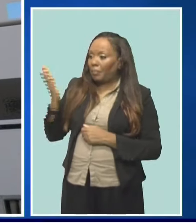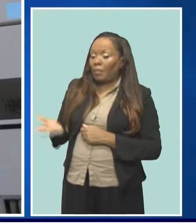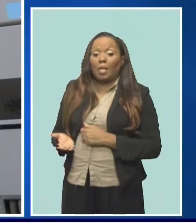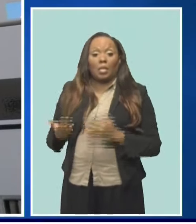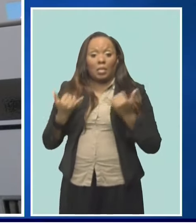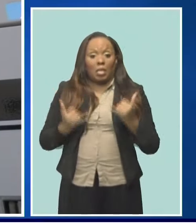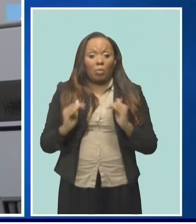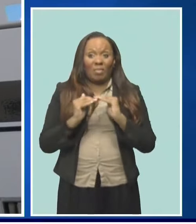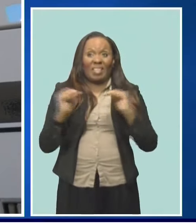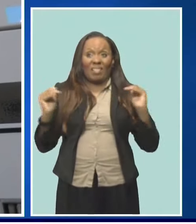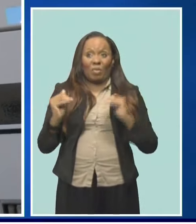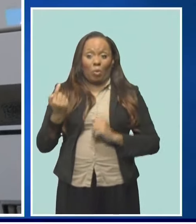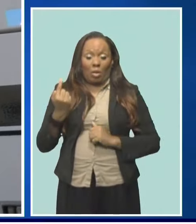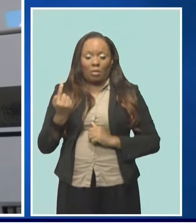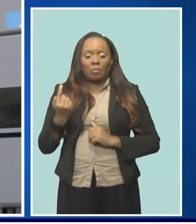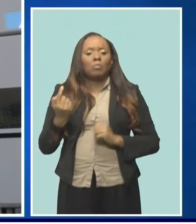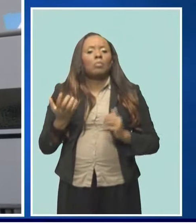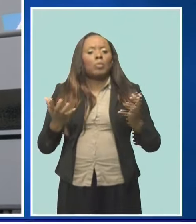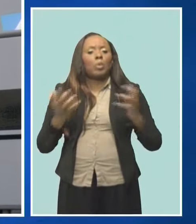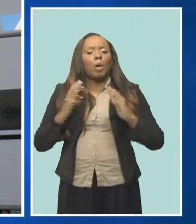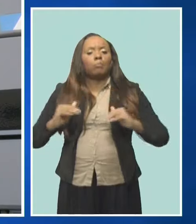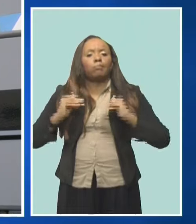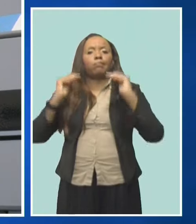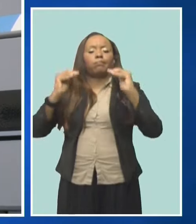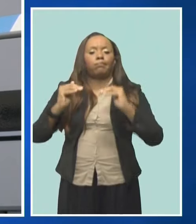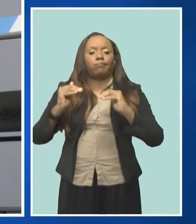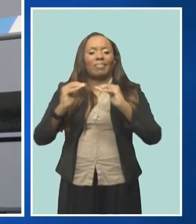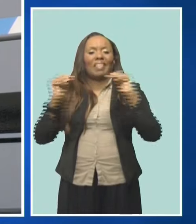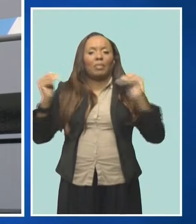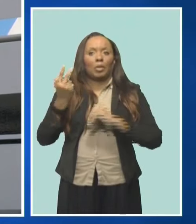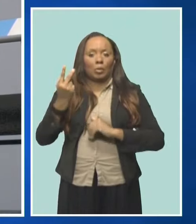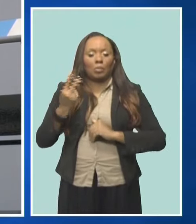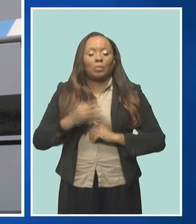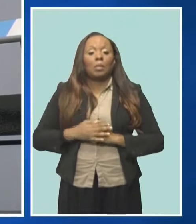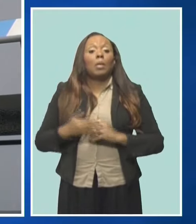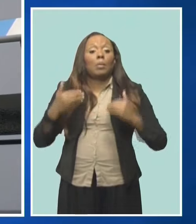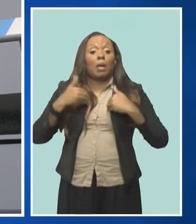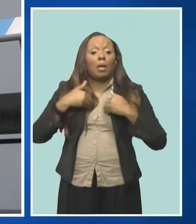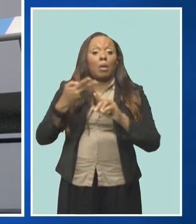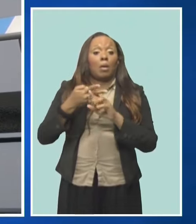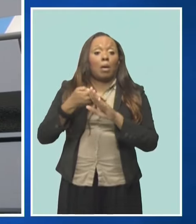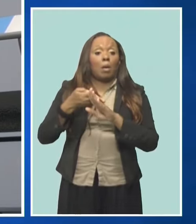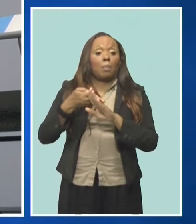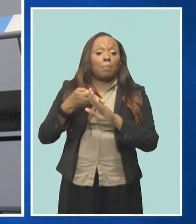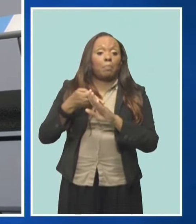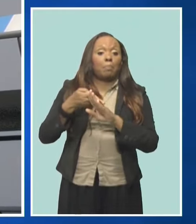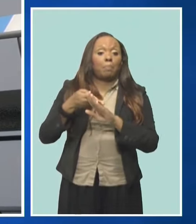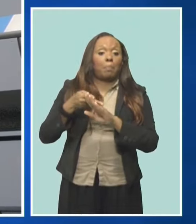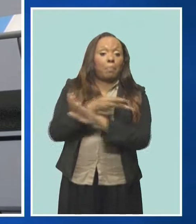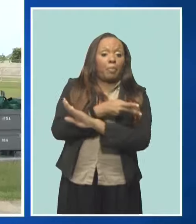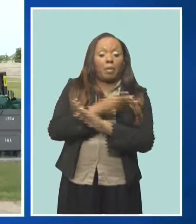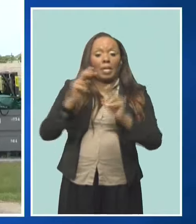Level 2. We had a pre-assessment earlier this year. You may recall